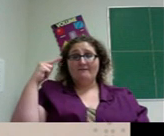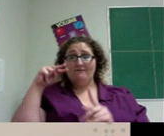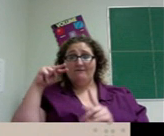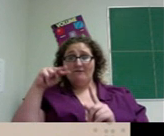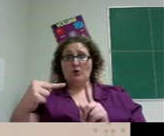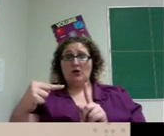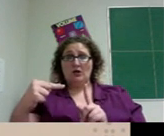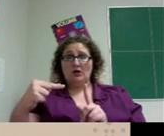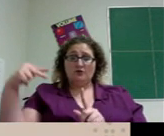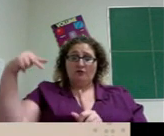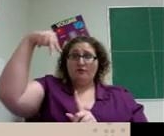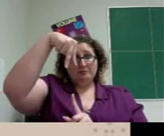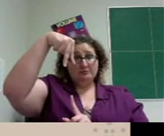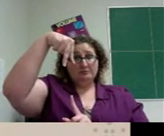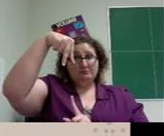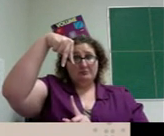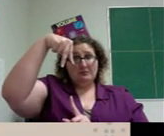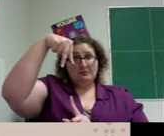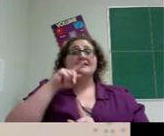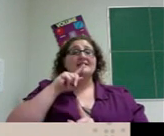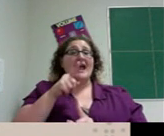is actually